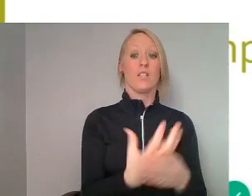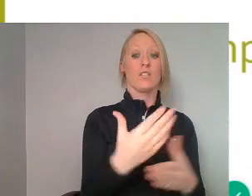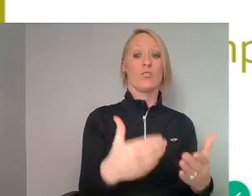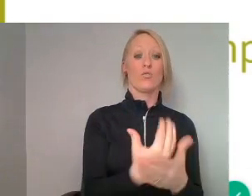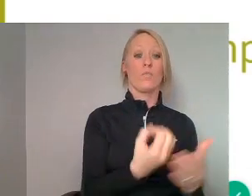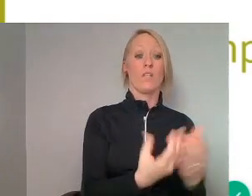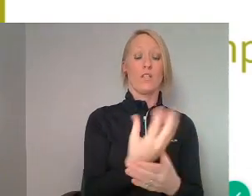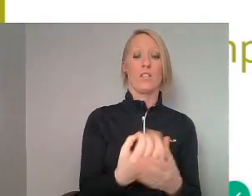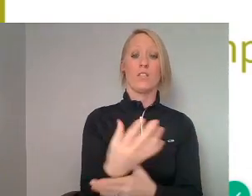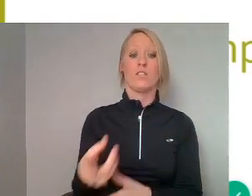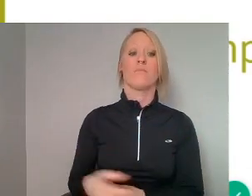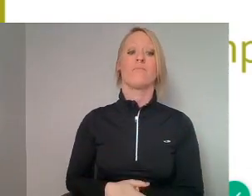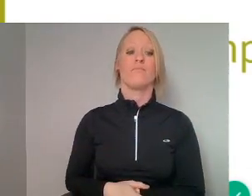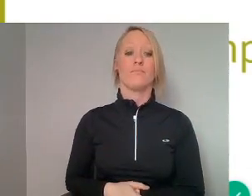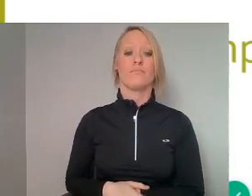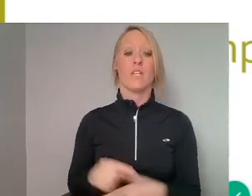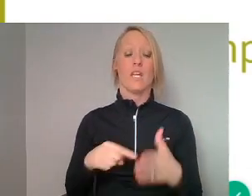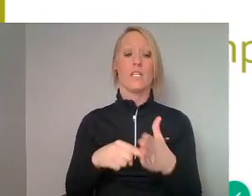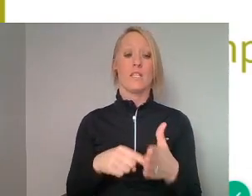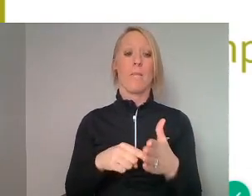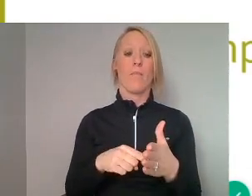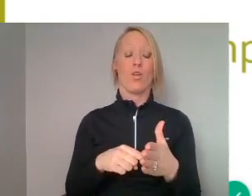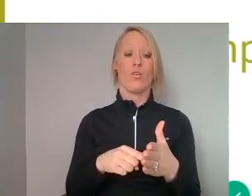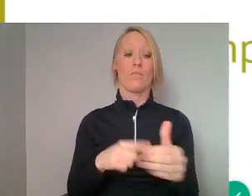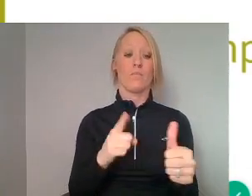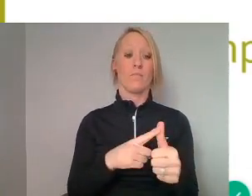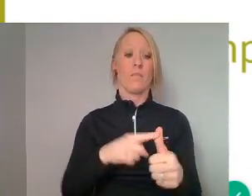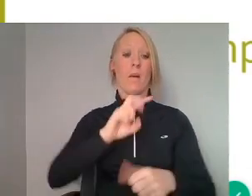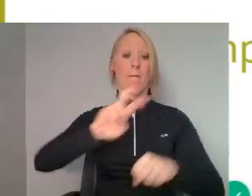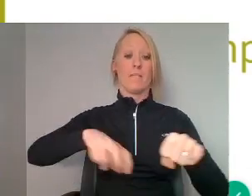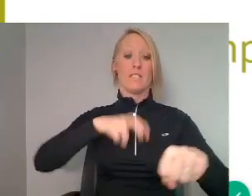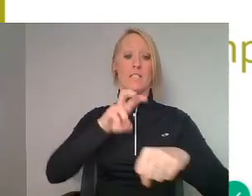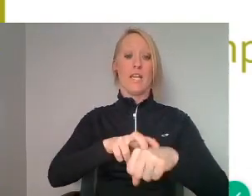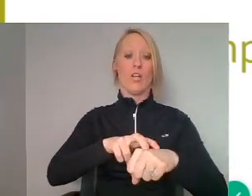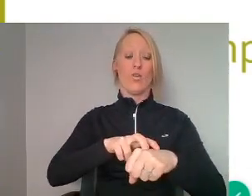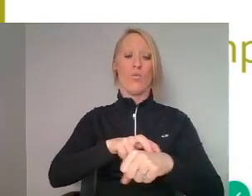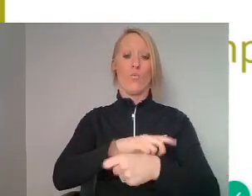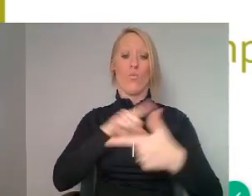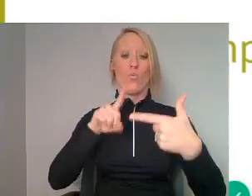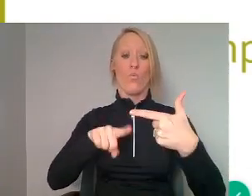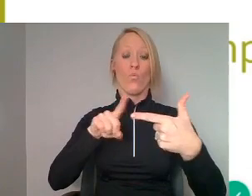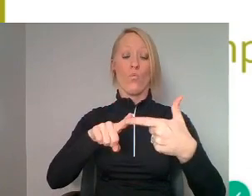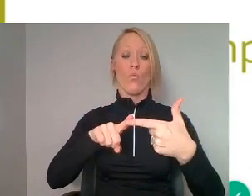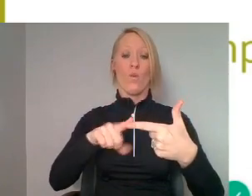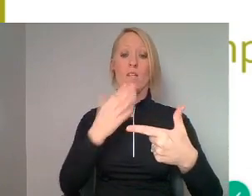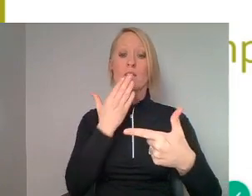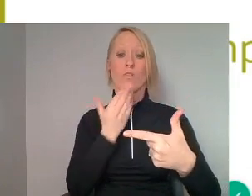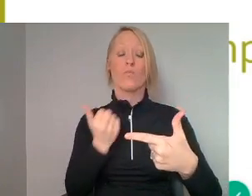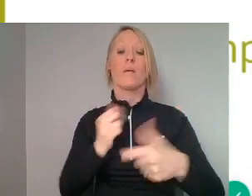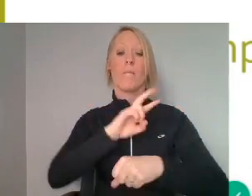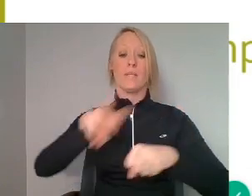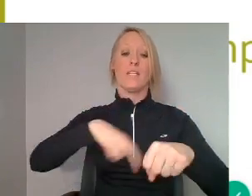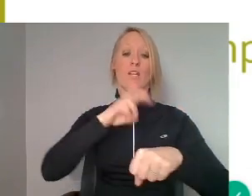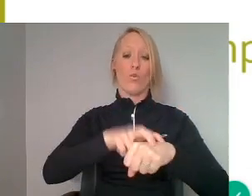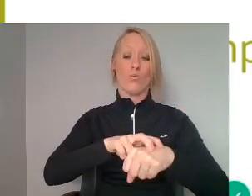potatoes. So notice that they're not a root, they're a tuber. And I love saying that word, tuber.